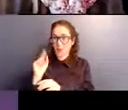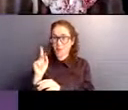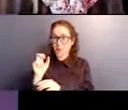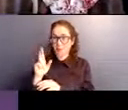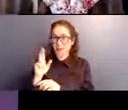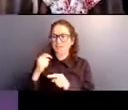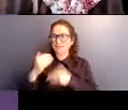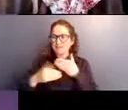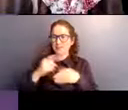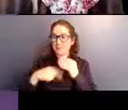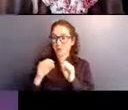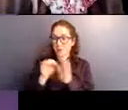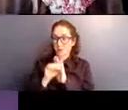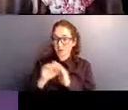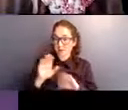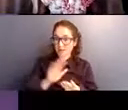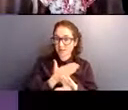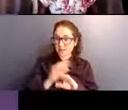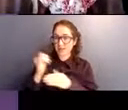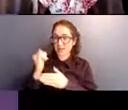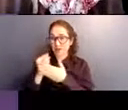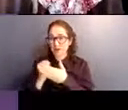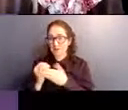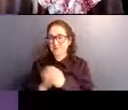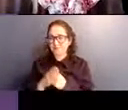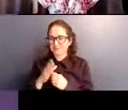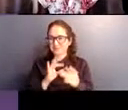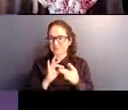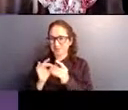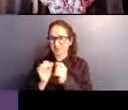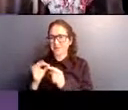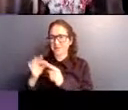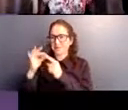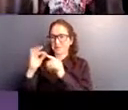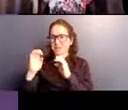New Orleans music and art and special education.